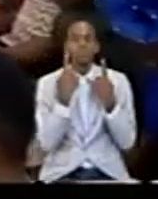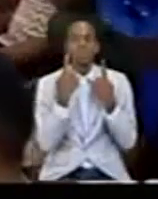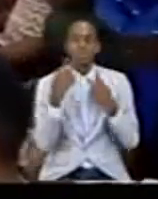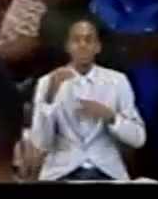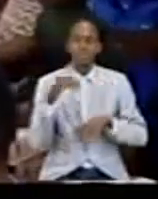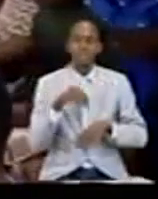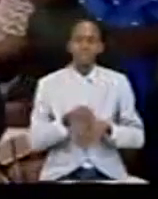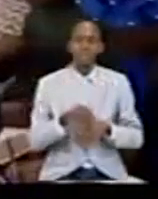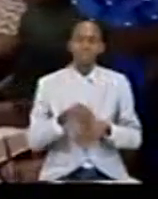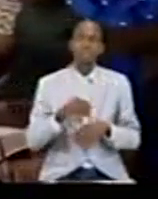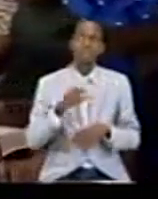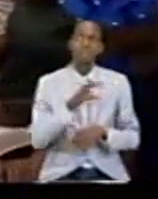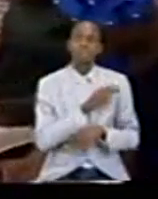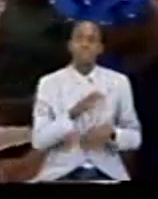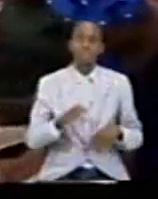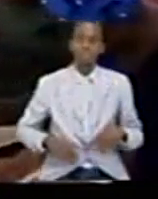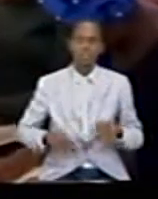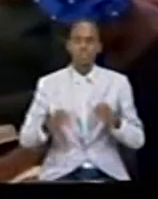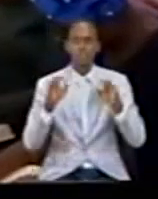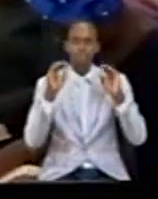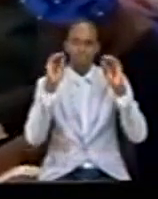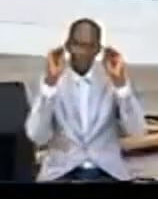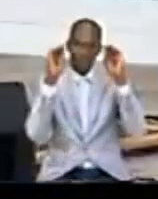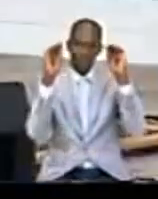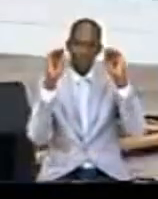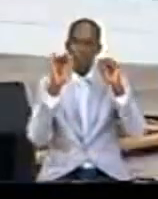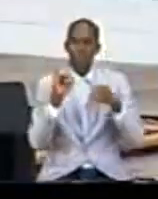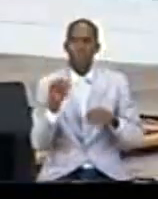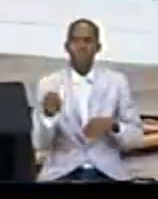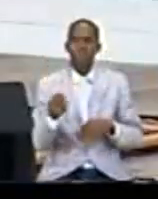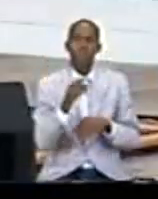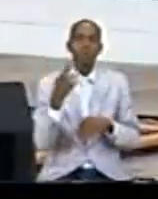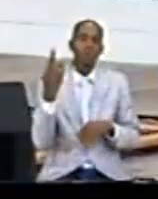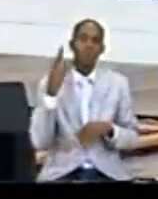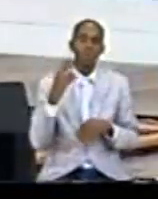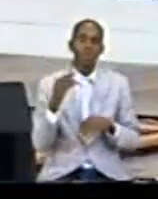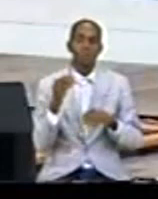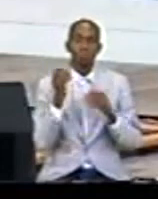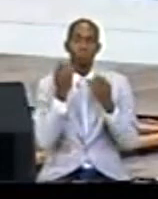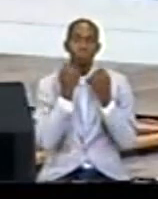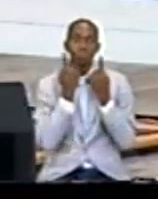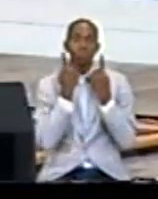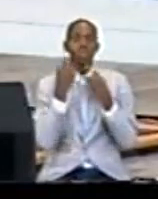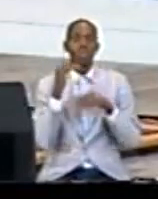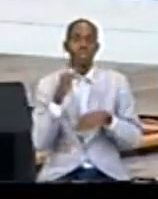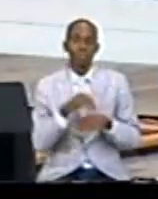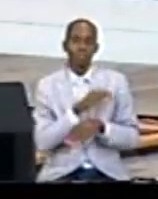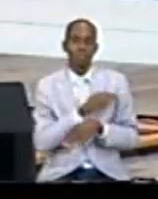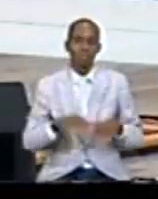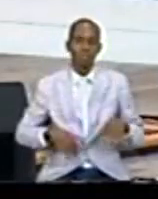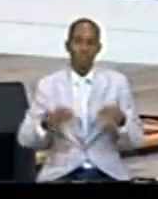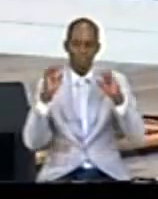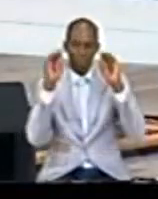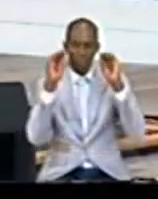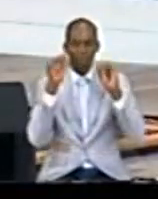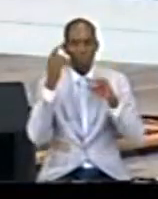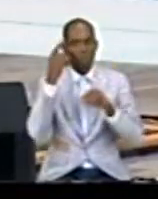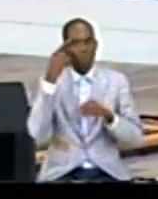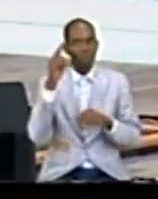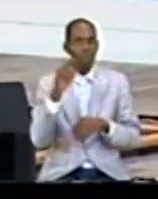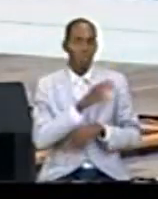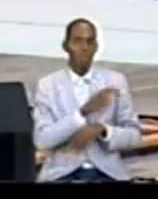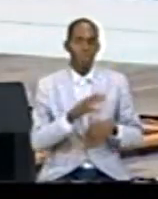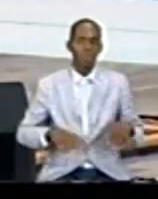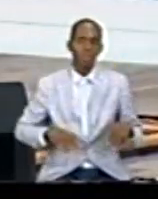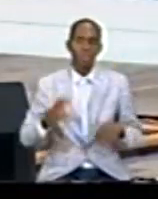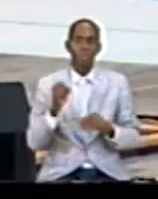his doctrine. They were astonished at his doctrine, for his word